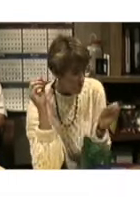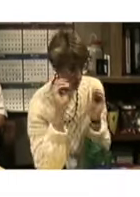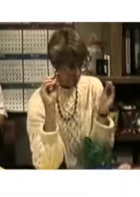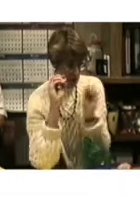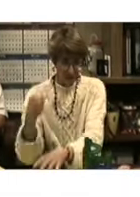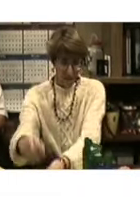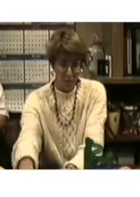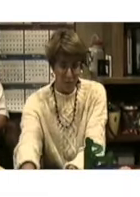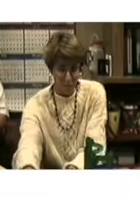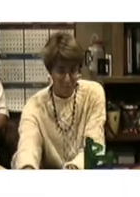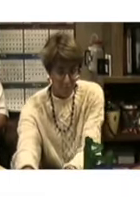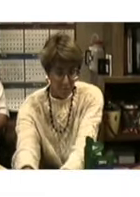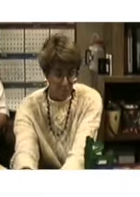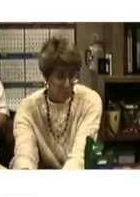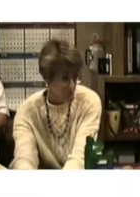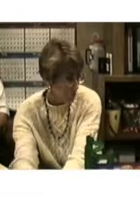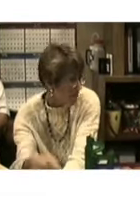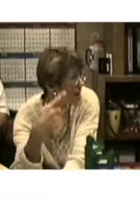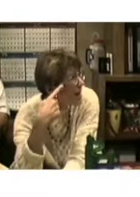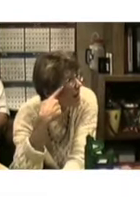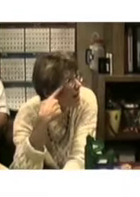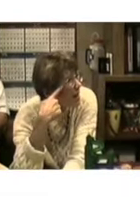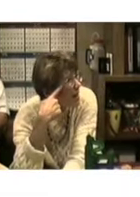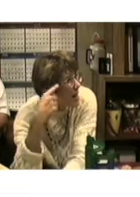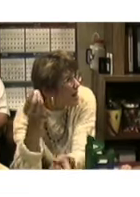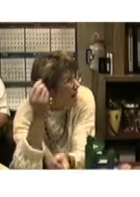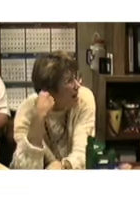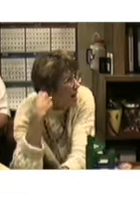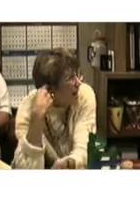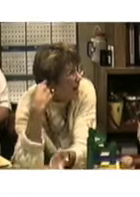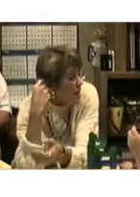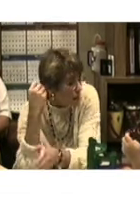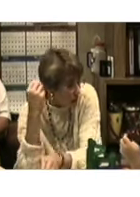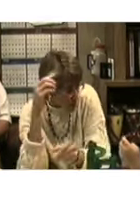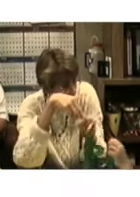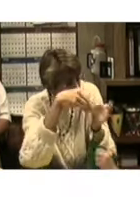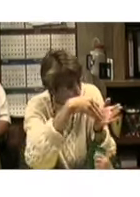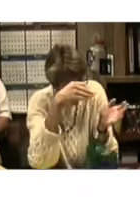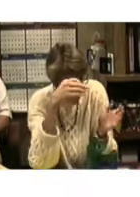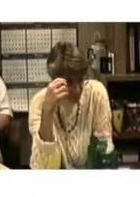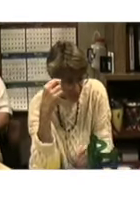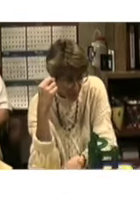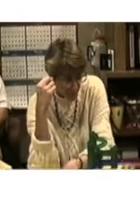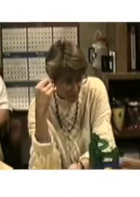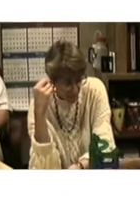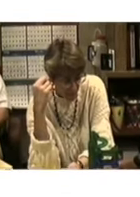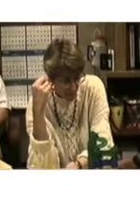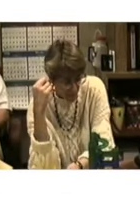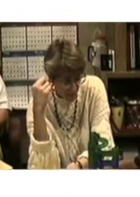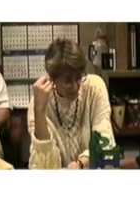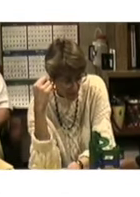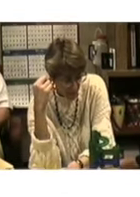Nothing? Nothing? This one? Yeah, but you would think you would at least see a picture. Yeah, you're supposed to see it. Let's try it again.